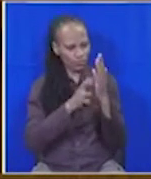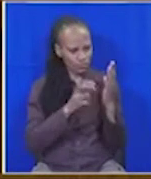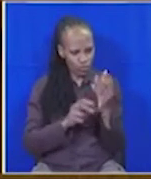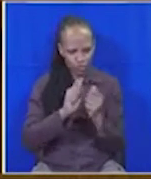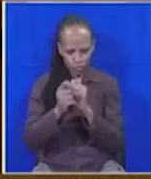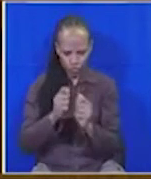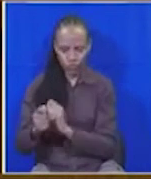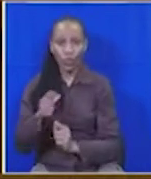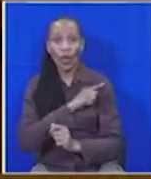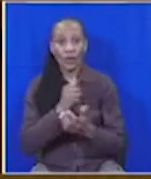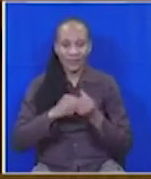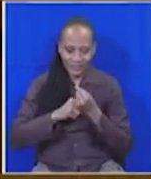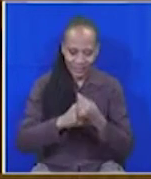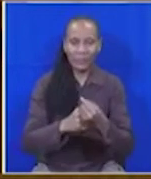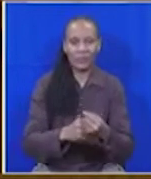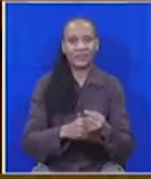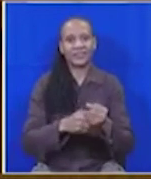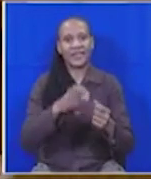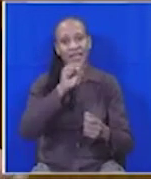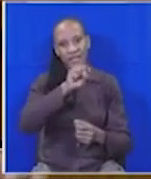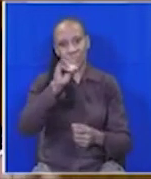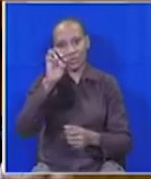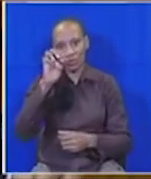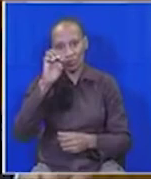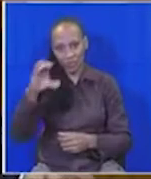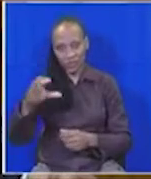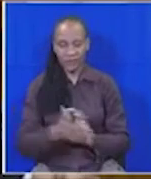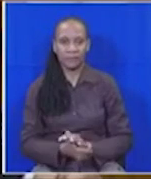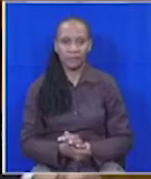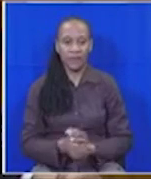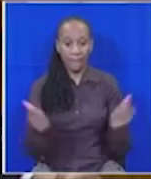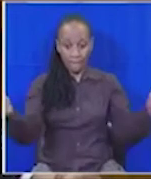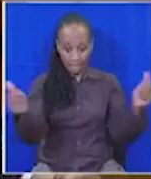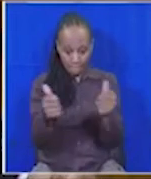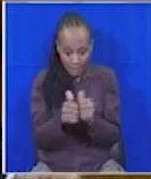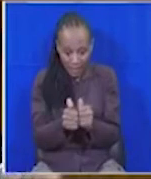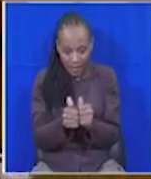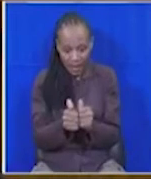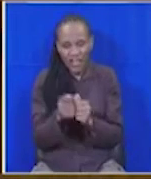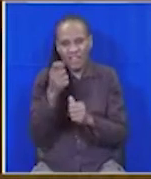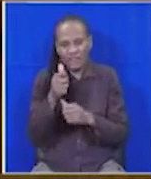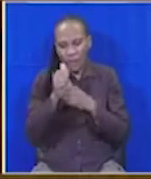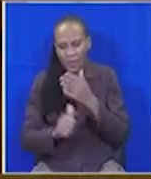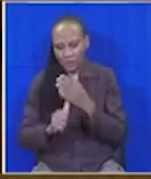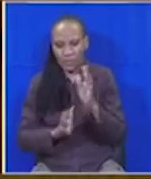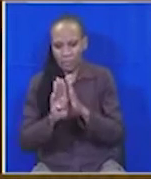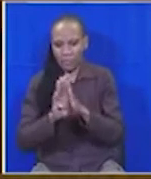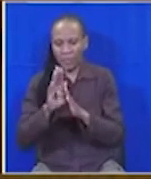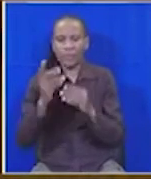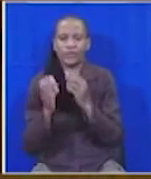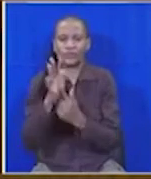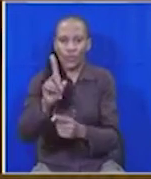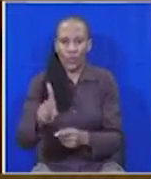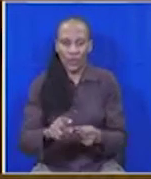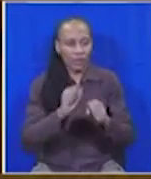strengthening state-owned companies. The results of the partnership already in this past few months include the following. We've adopted a